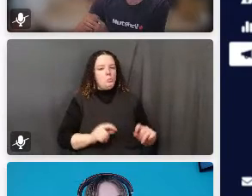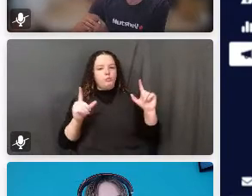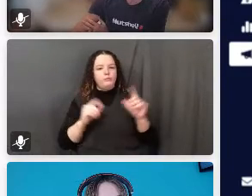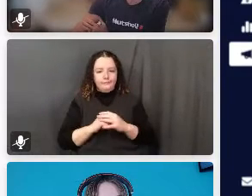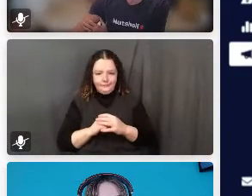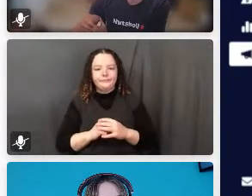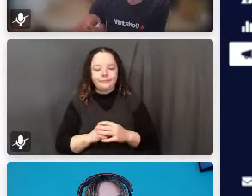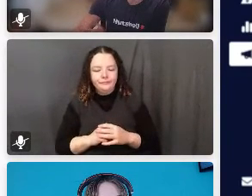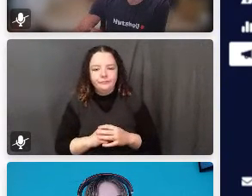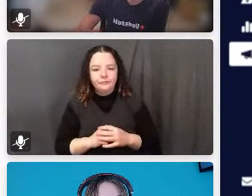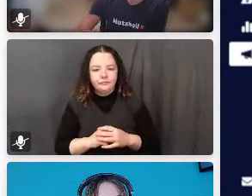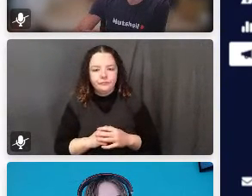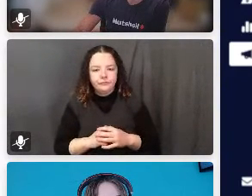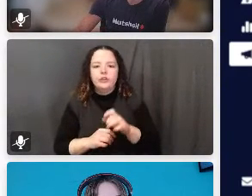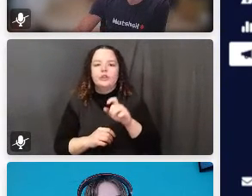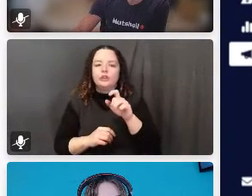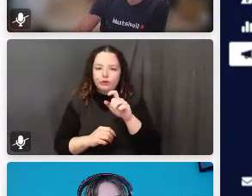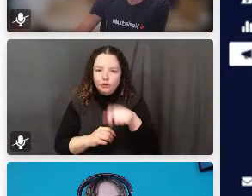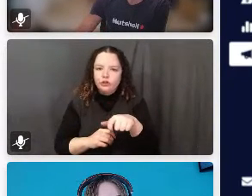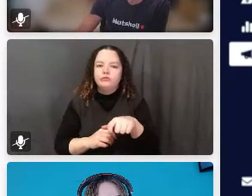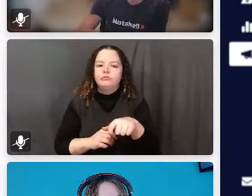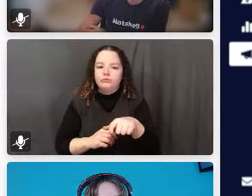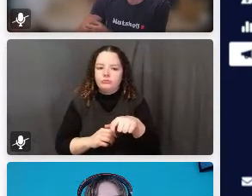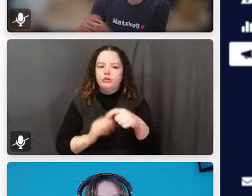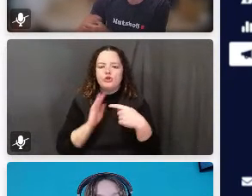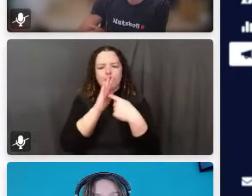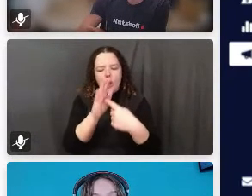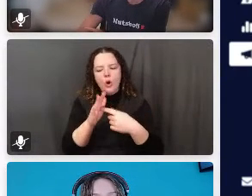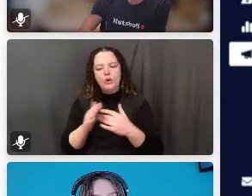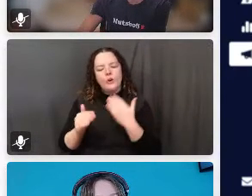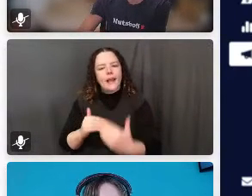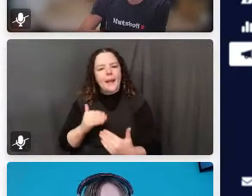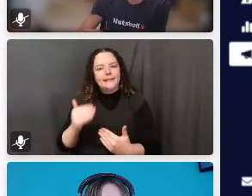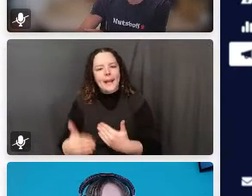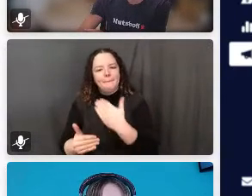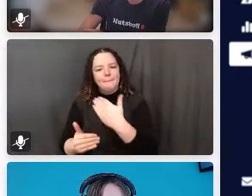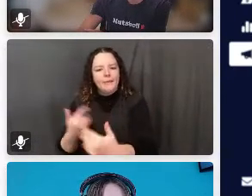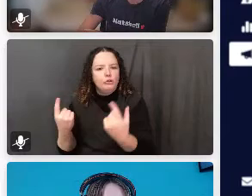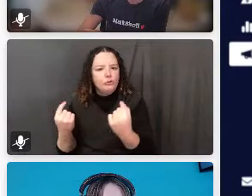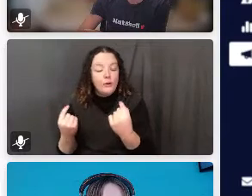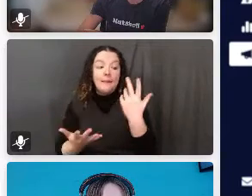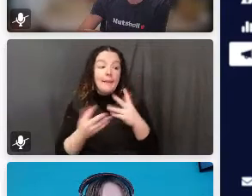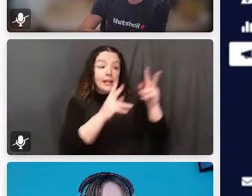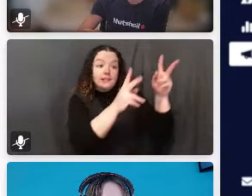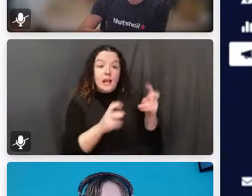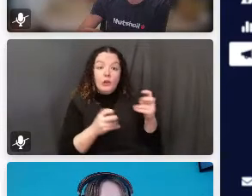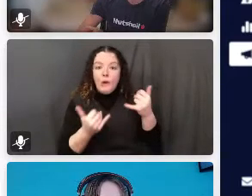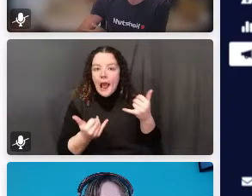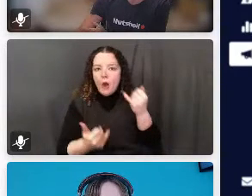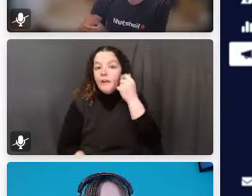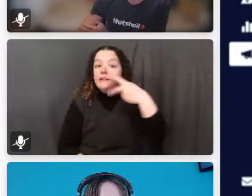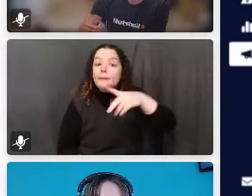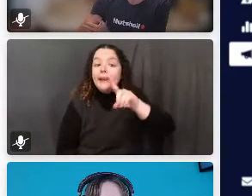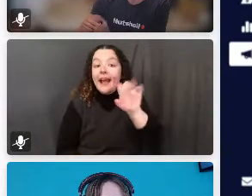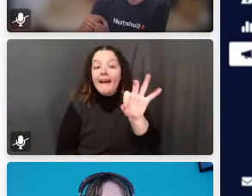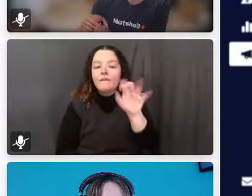And this should outline the next steps that users should take. For example, maybe download now if there's a PDF or guide that you want